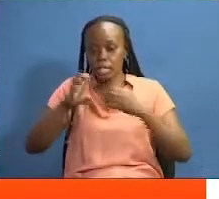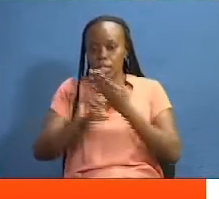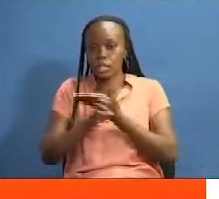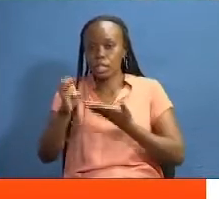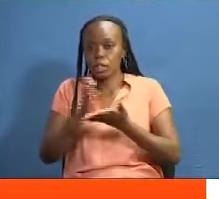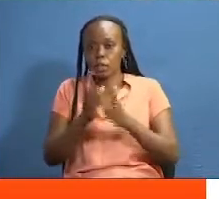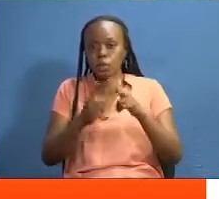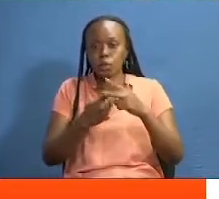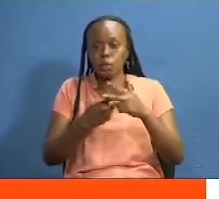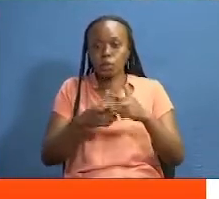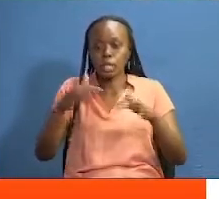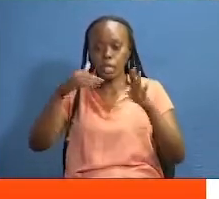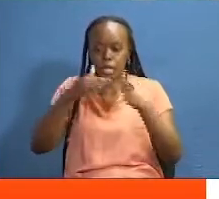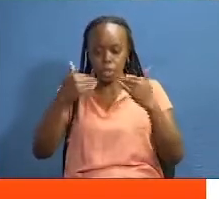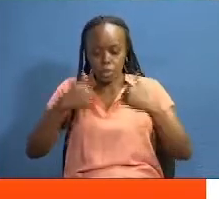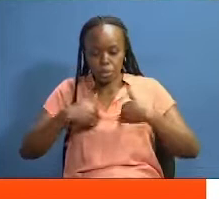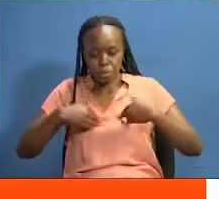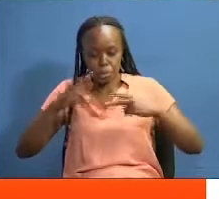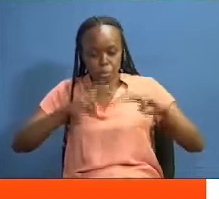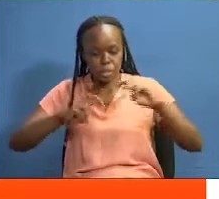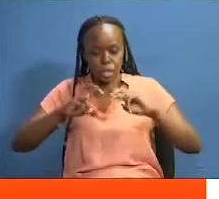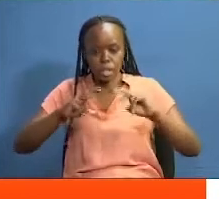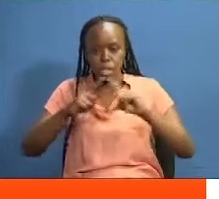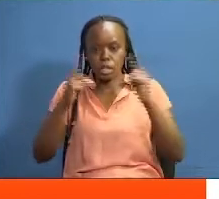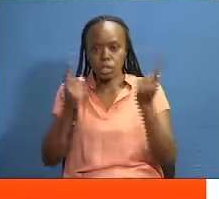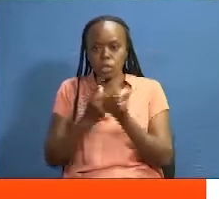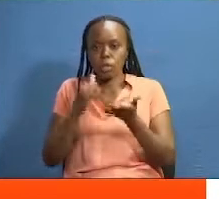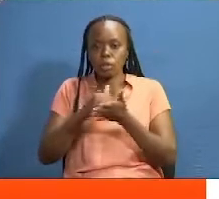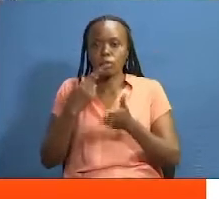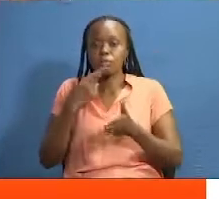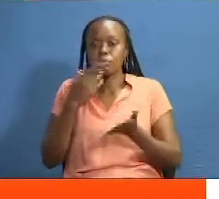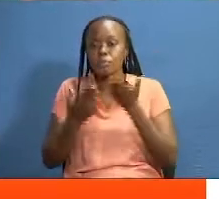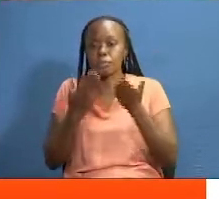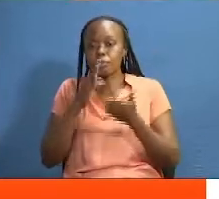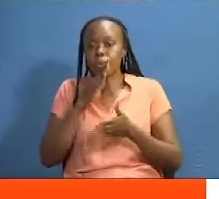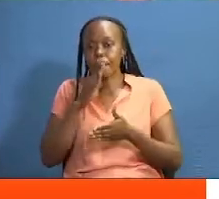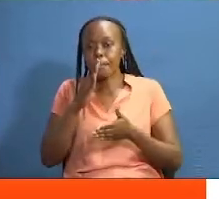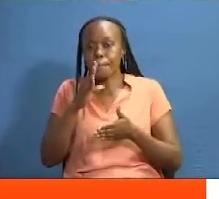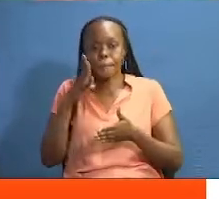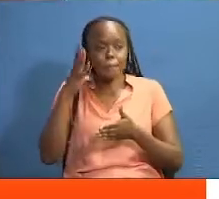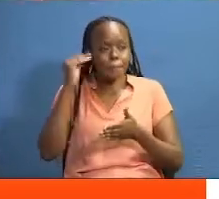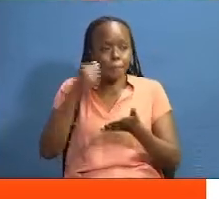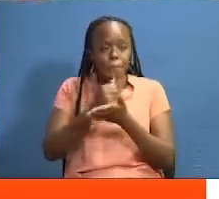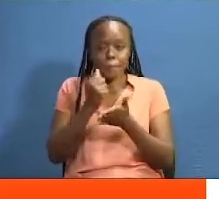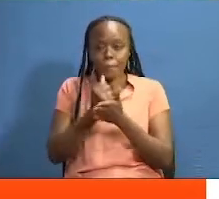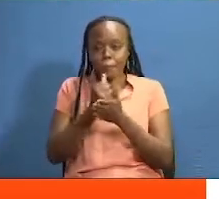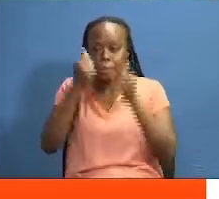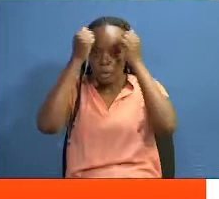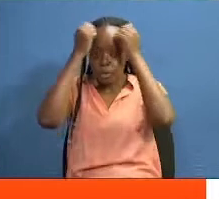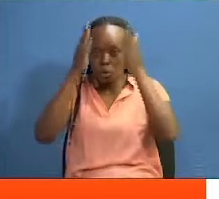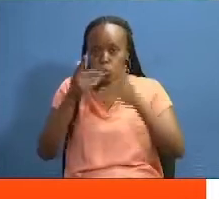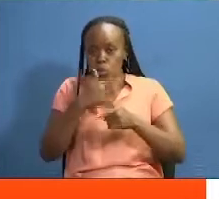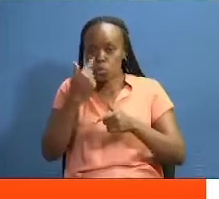you have to start looking at companies that may be probably hiring students who have